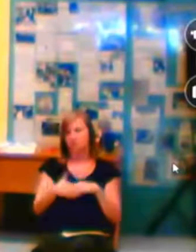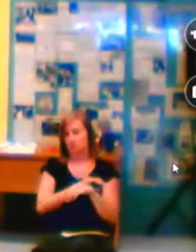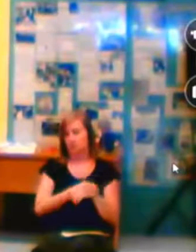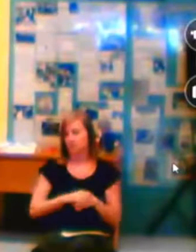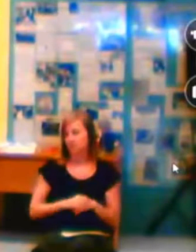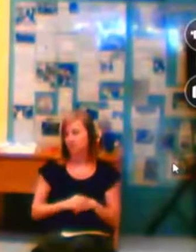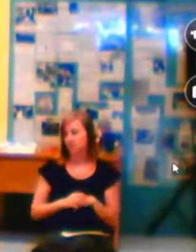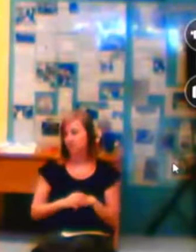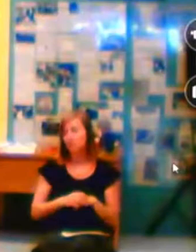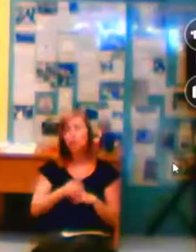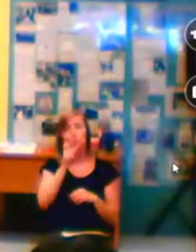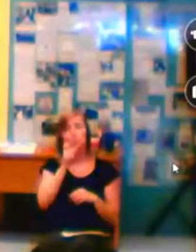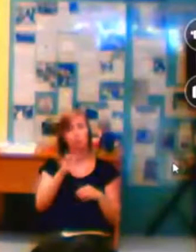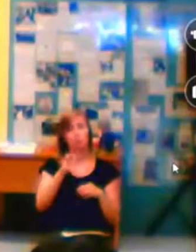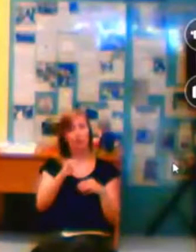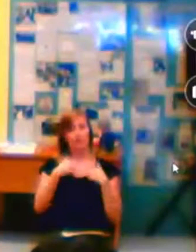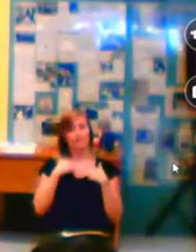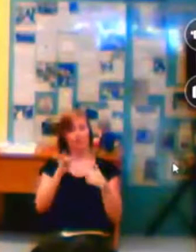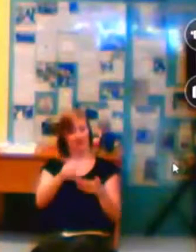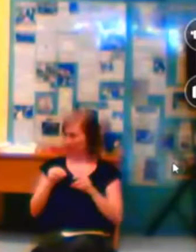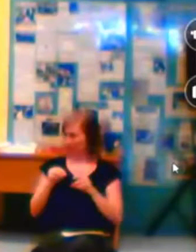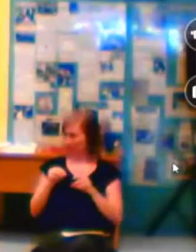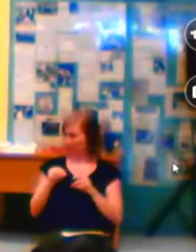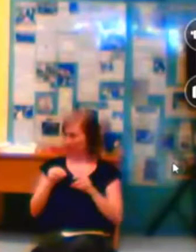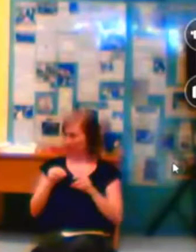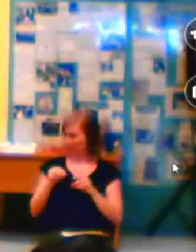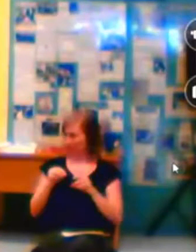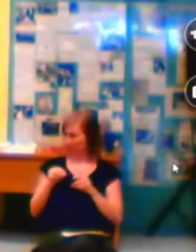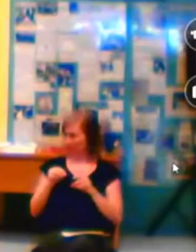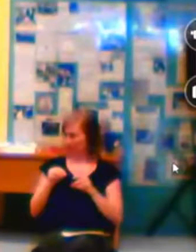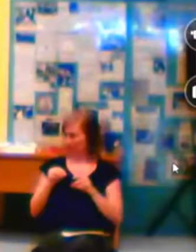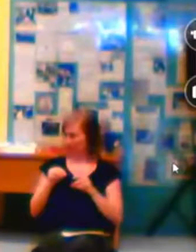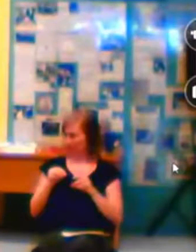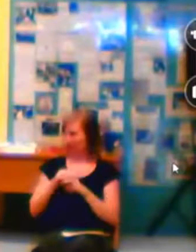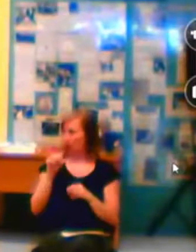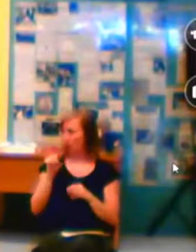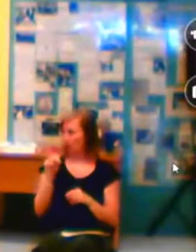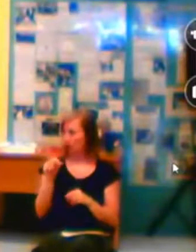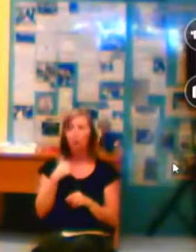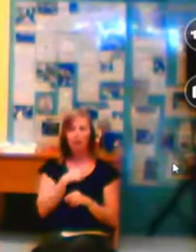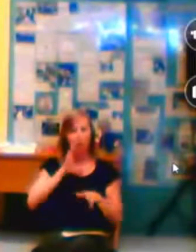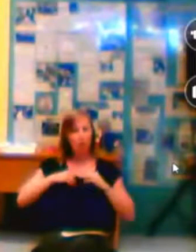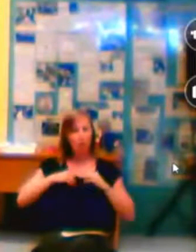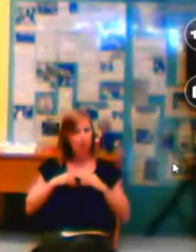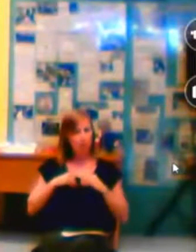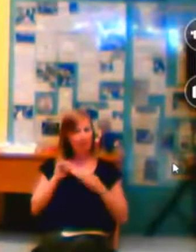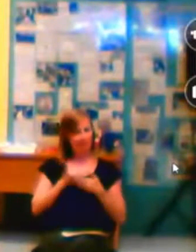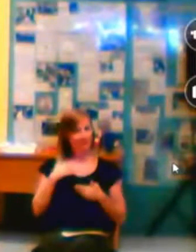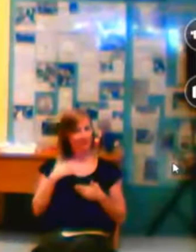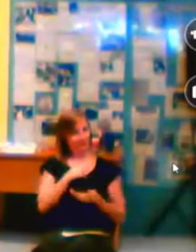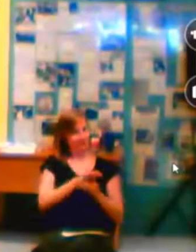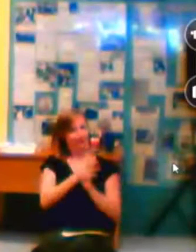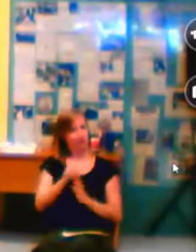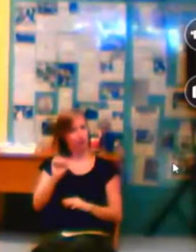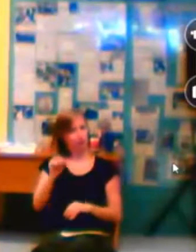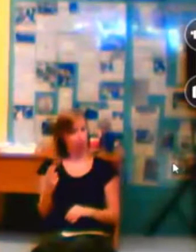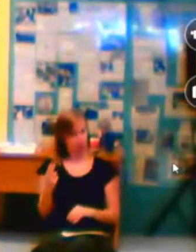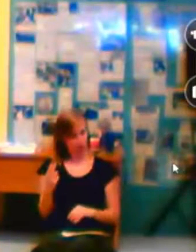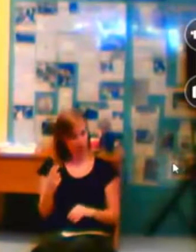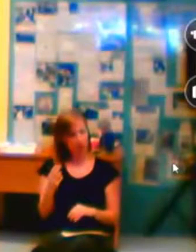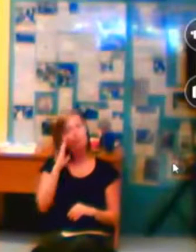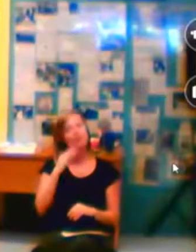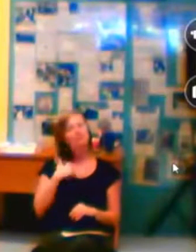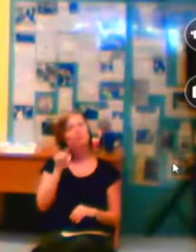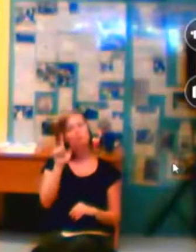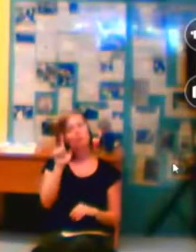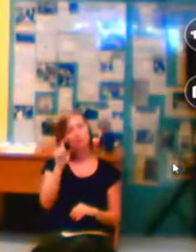long-term care, including home and community-based services, CDAS, and Medicaid buy-ins. The health care funds